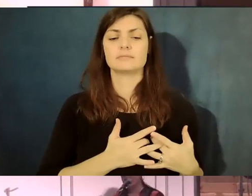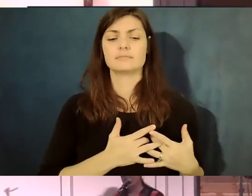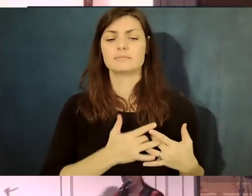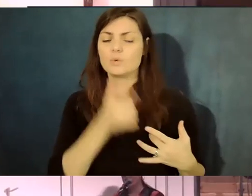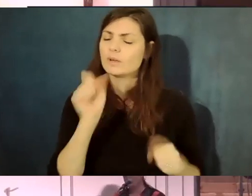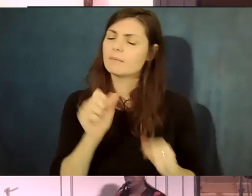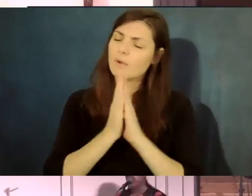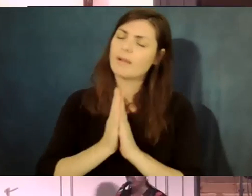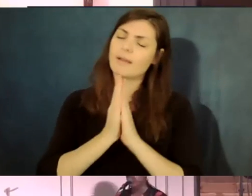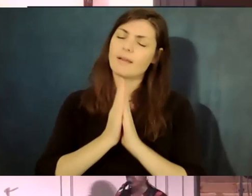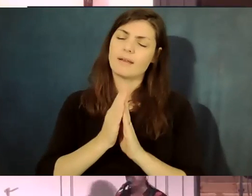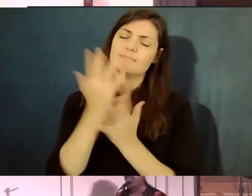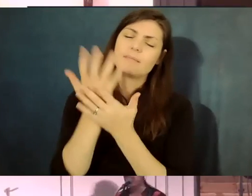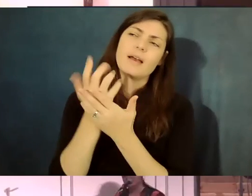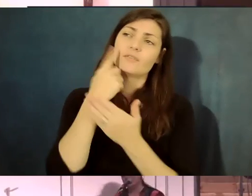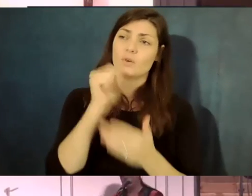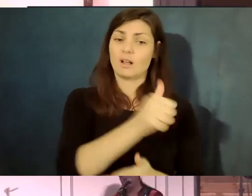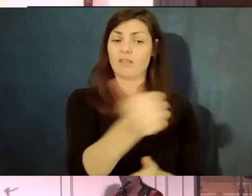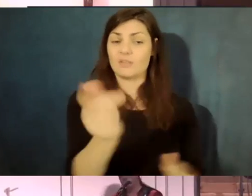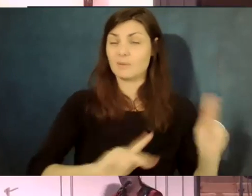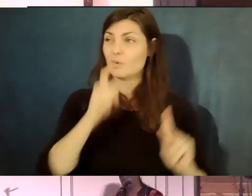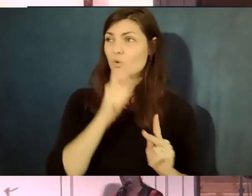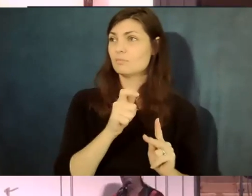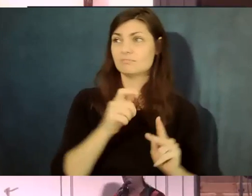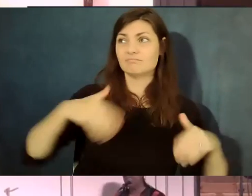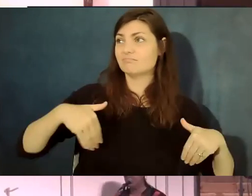Lord, crying out for those who are lost.